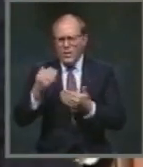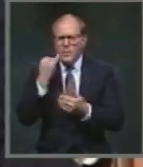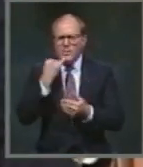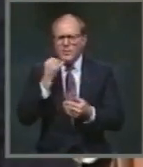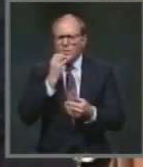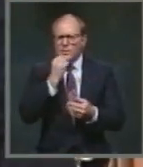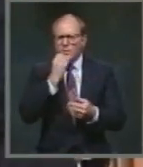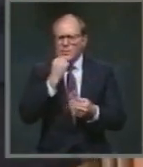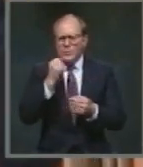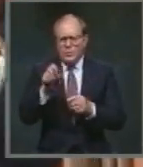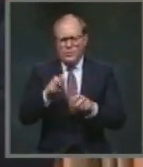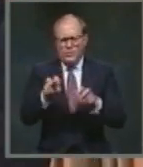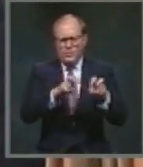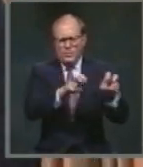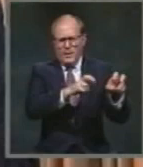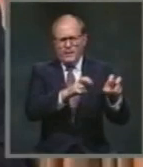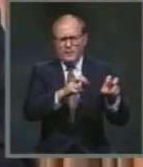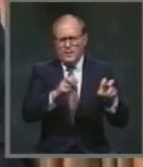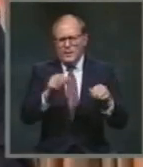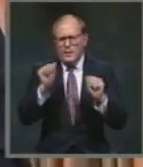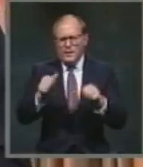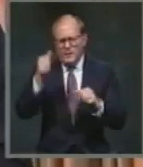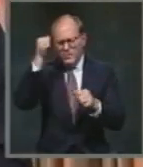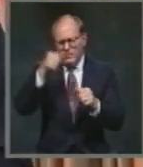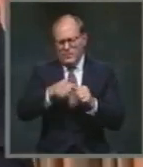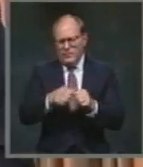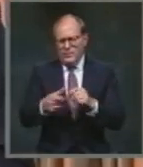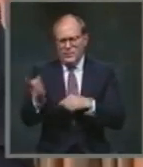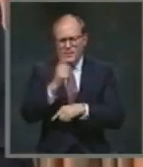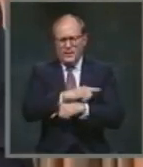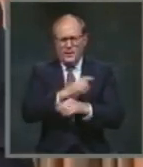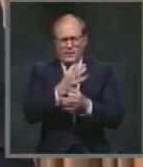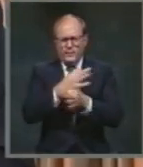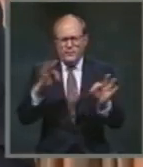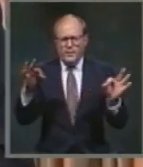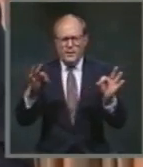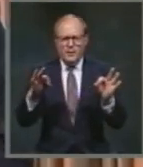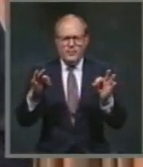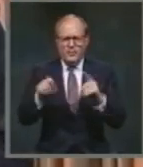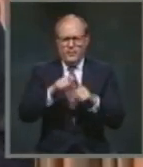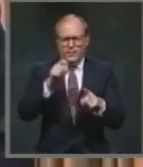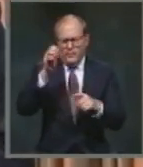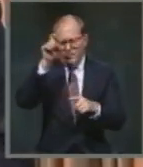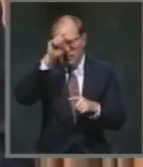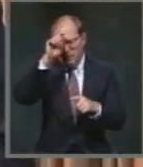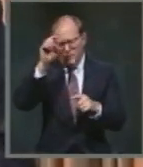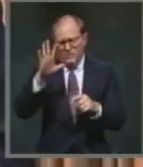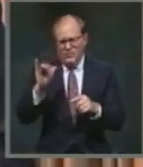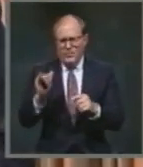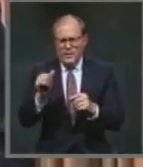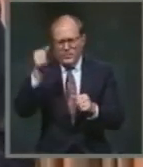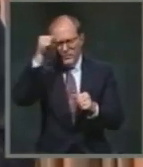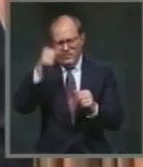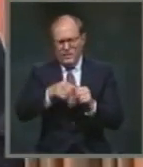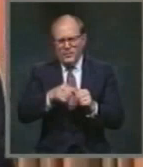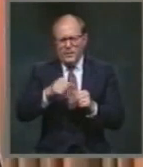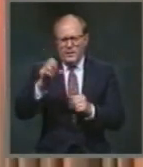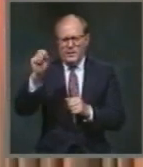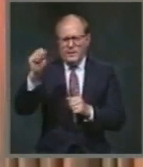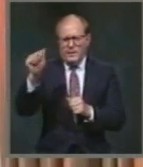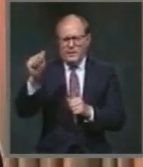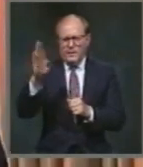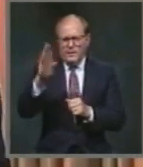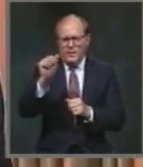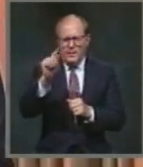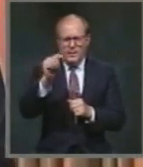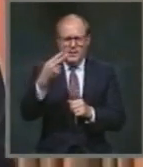be, they could remember the day of their deliverance from slavery in Egypt by keeping the Sabbath day. Wouldn't mean